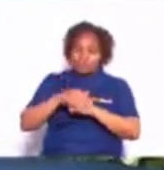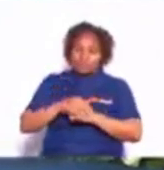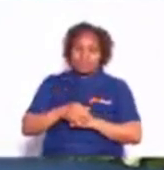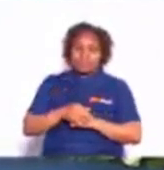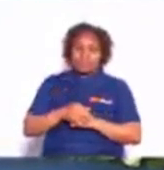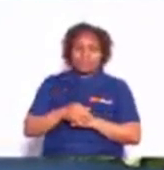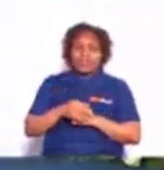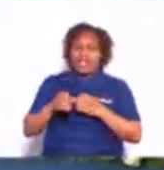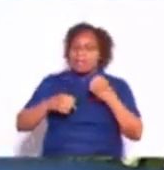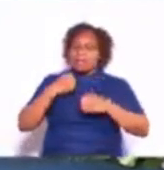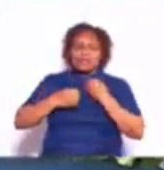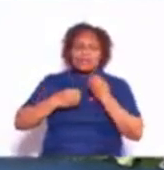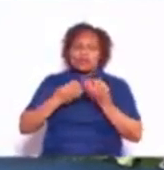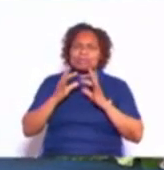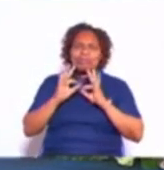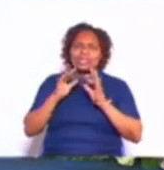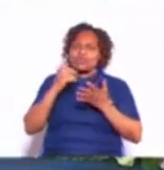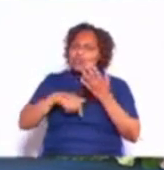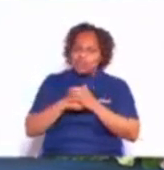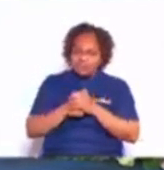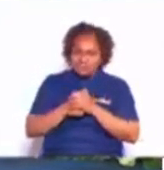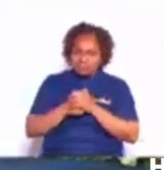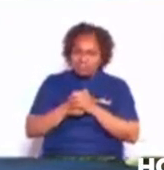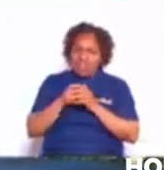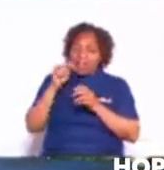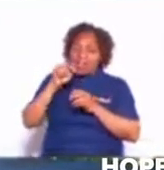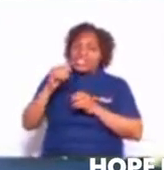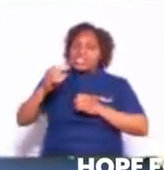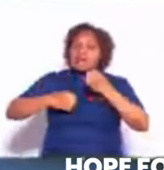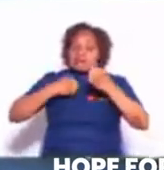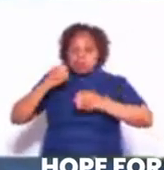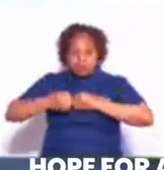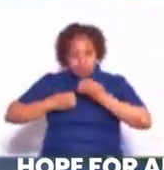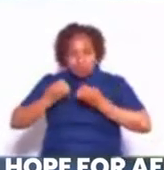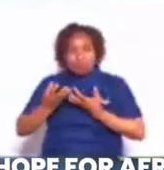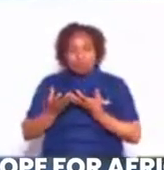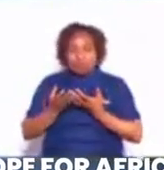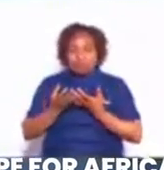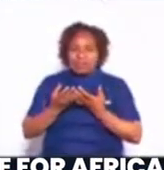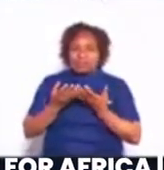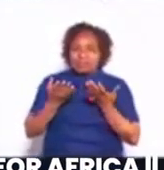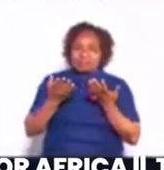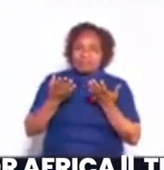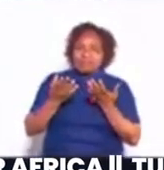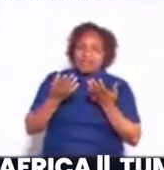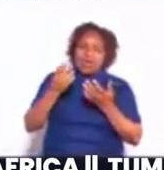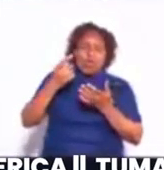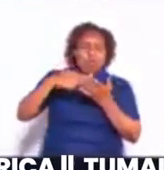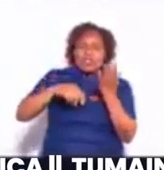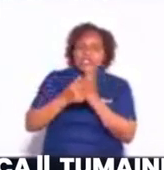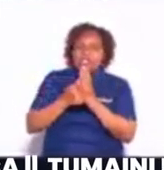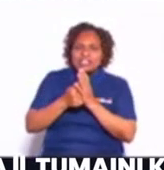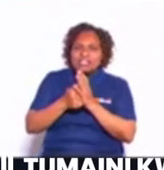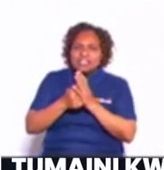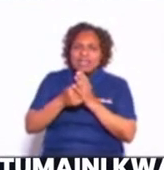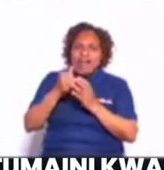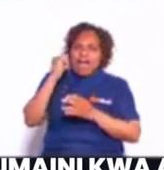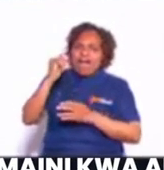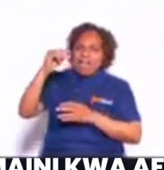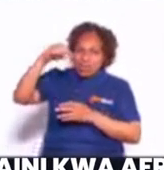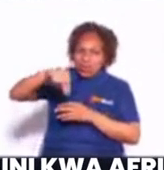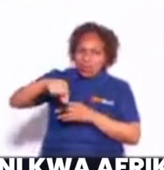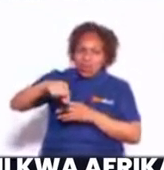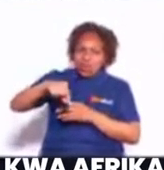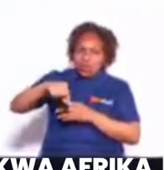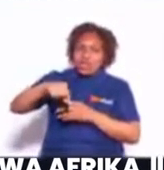What is emotional intelligence? Emotional intelligence, otherwise known as emotional quotient or EQ, is